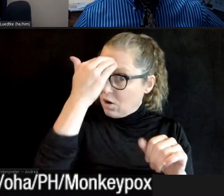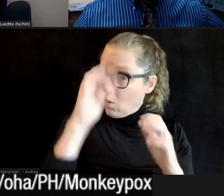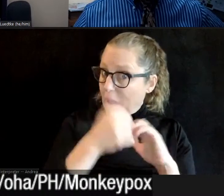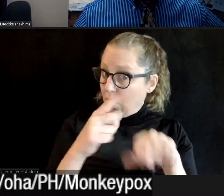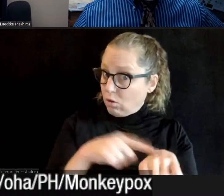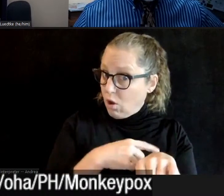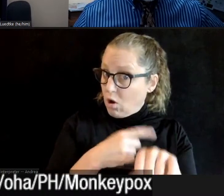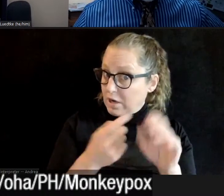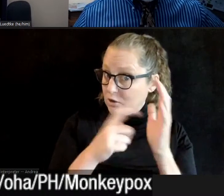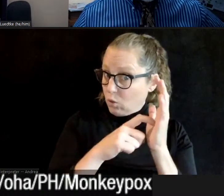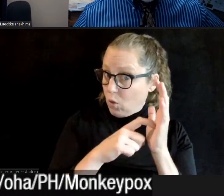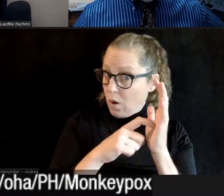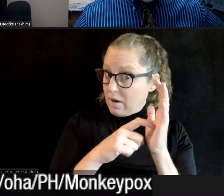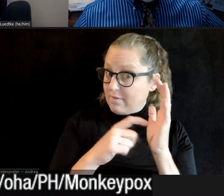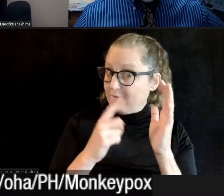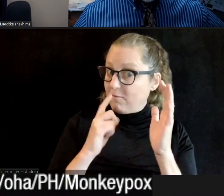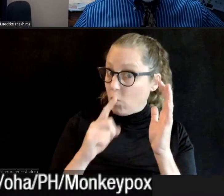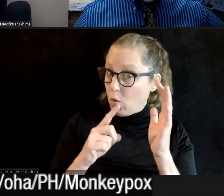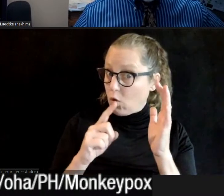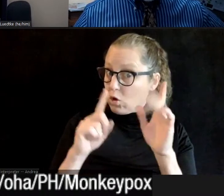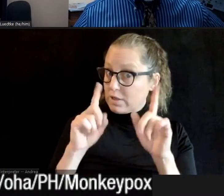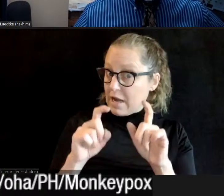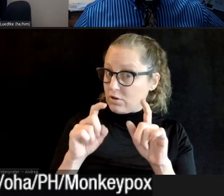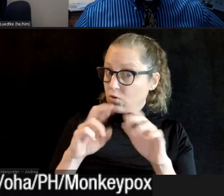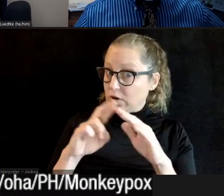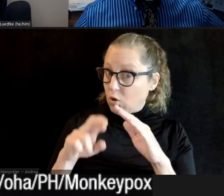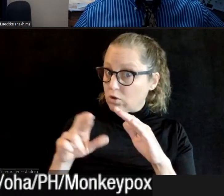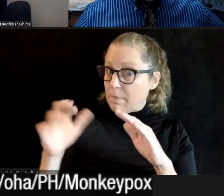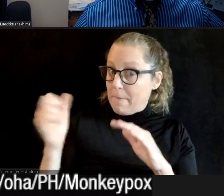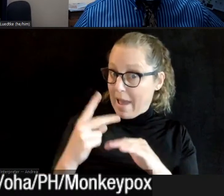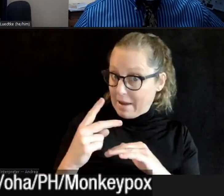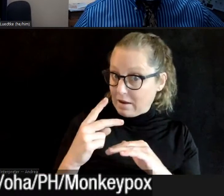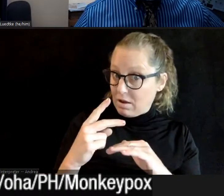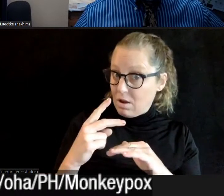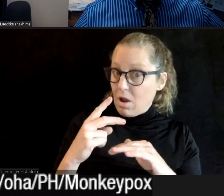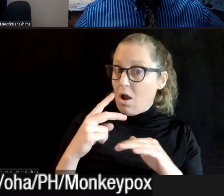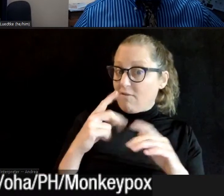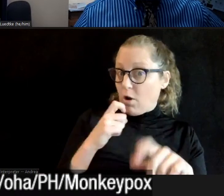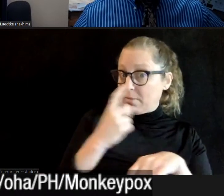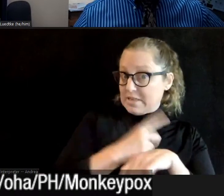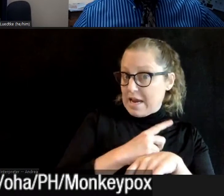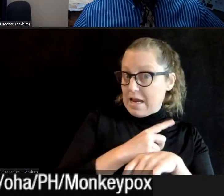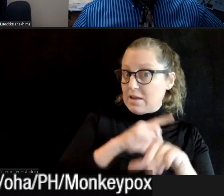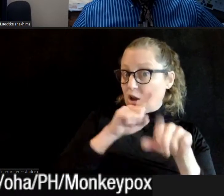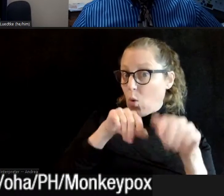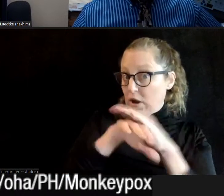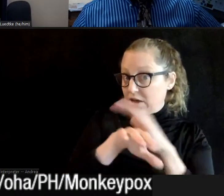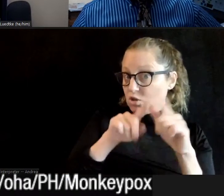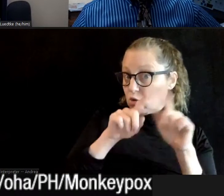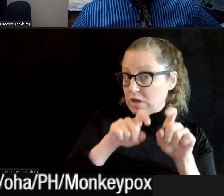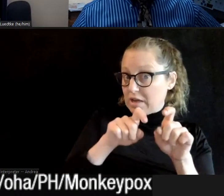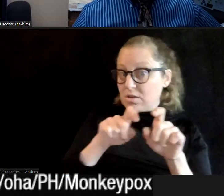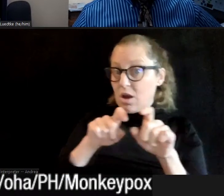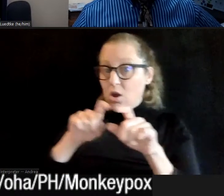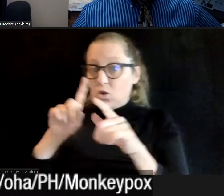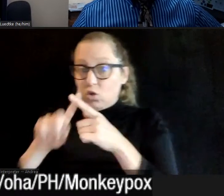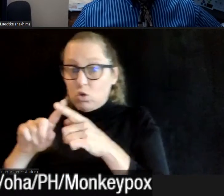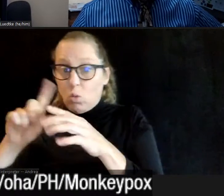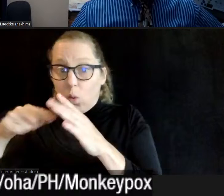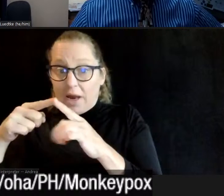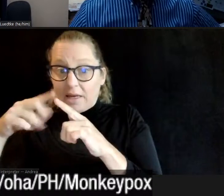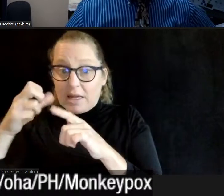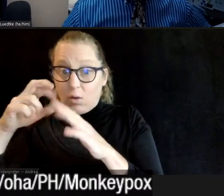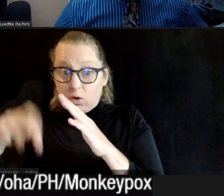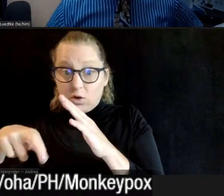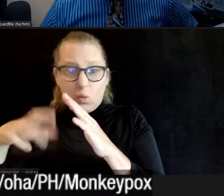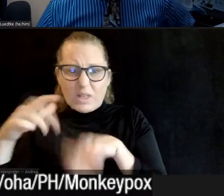it takes to get those test results back from the day that they go in to get tested to when they do get the results? Do we have that